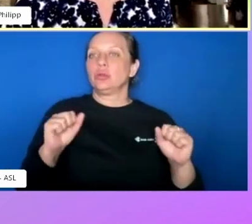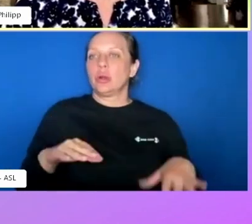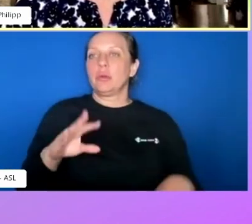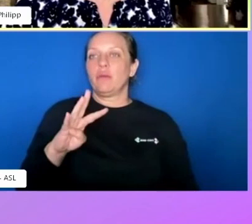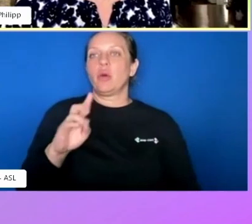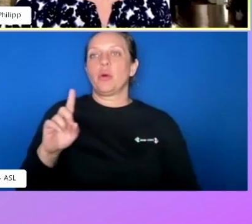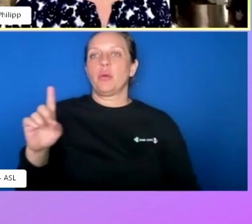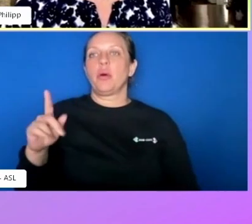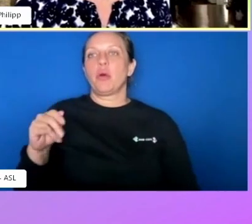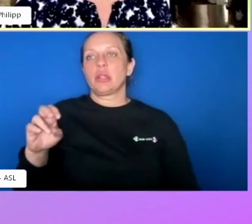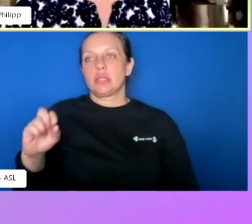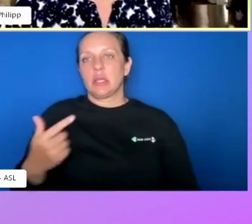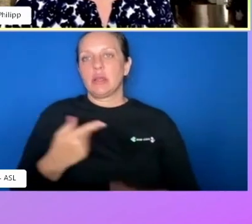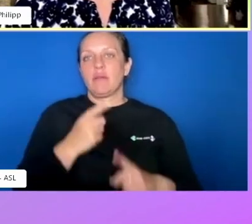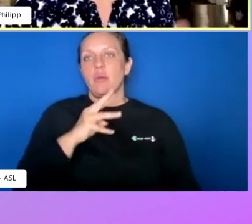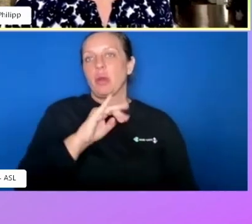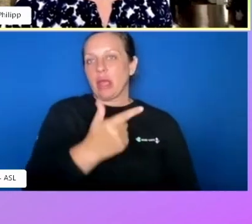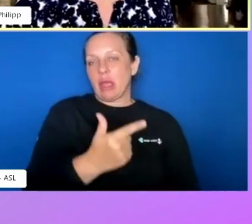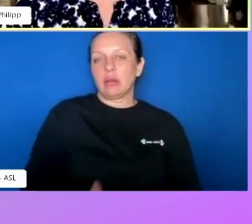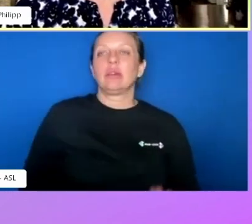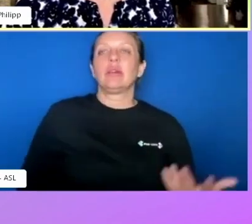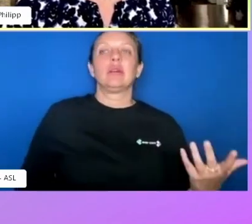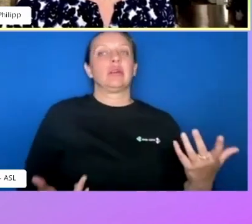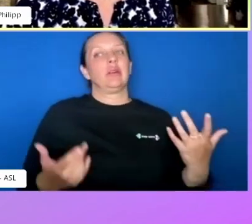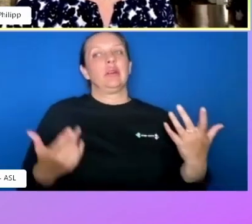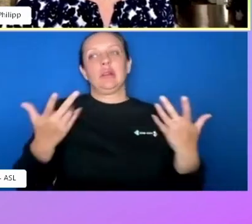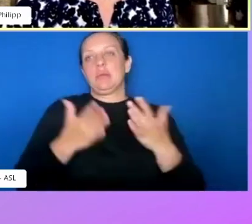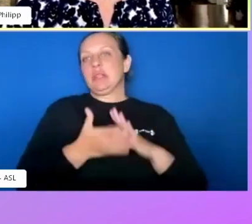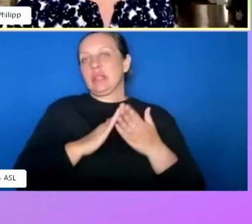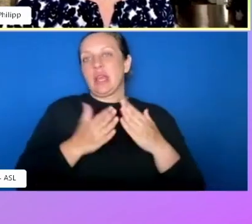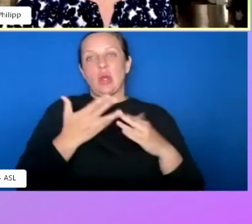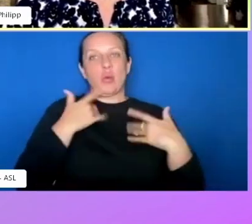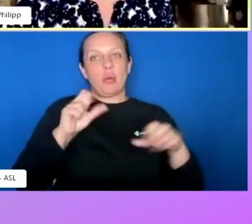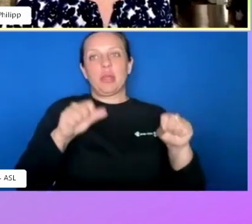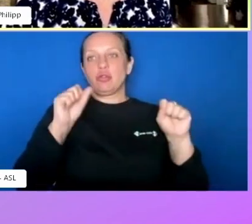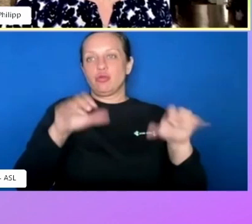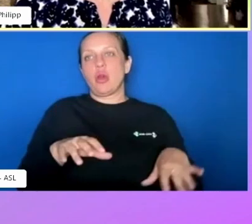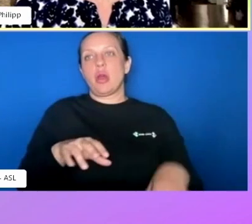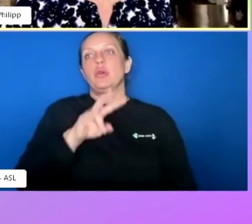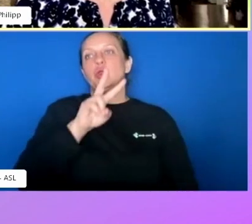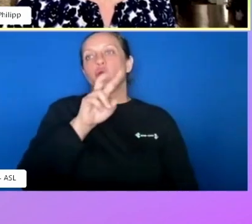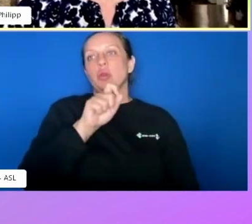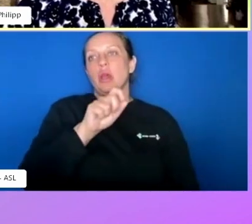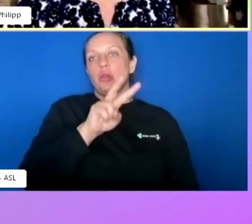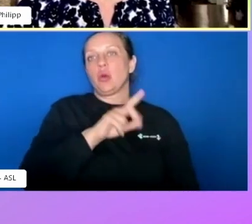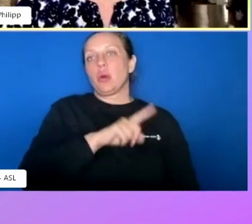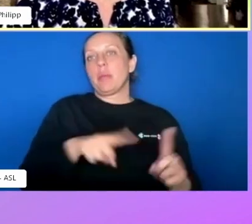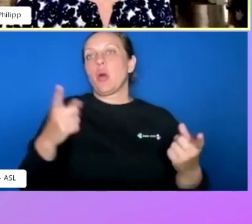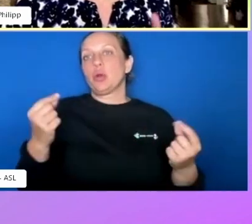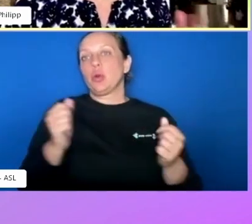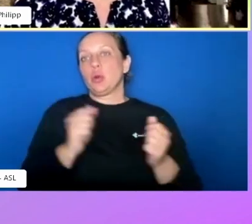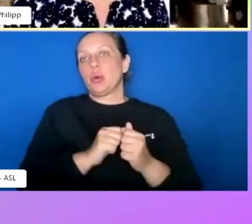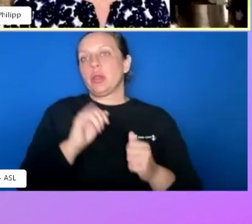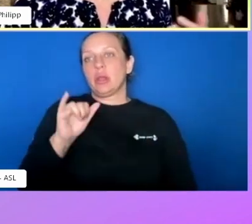411 parsing from WCAG. It's pretty much a done deal that it's going to be dropped from 2.2, but what to do with it